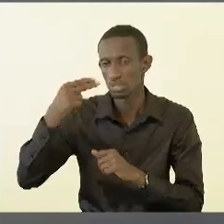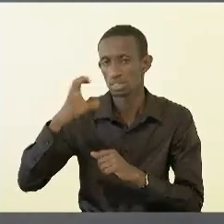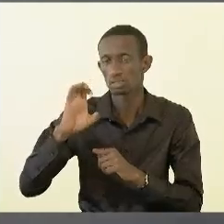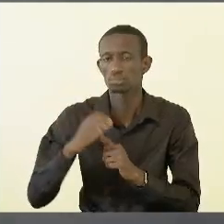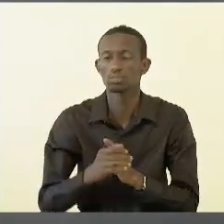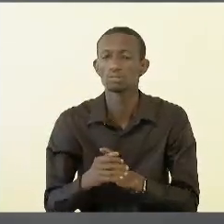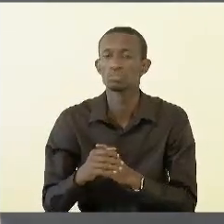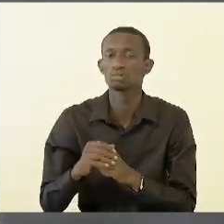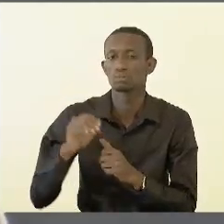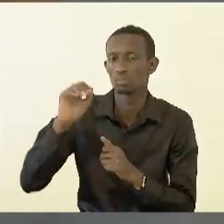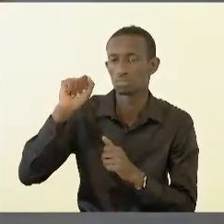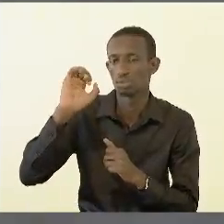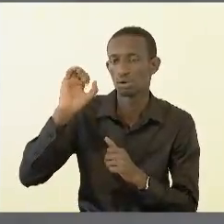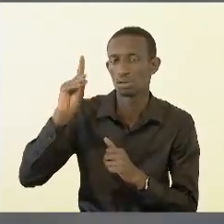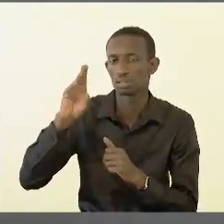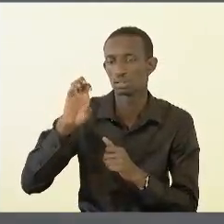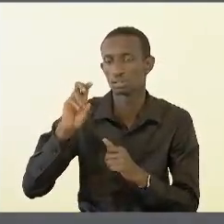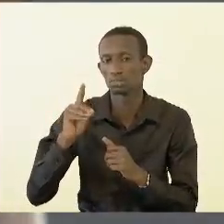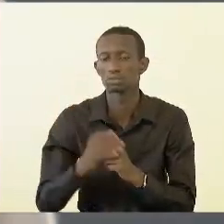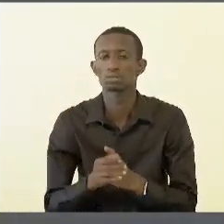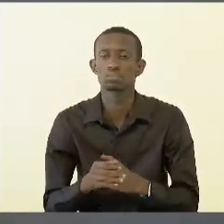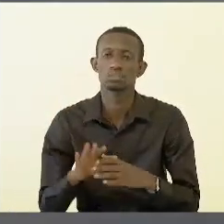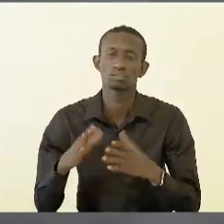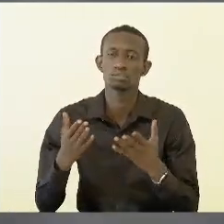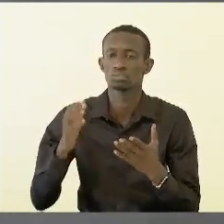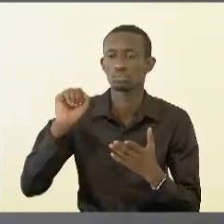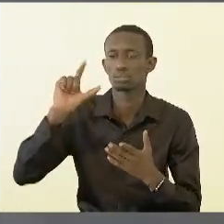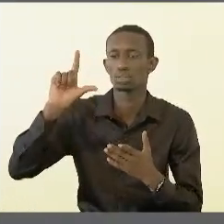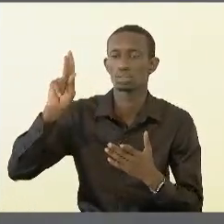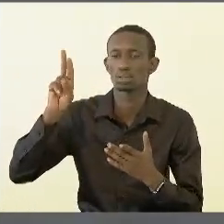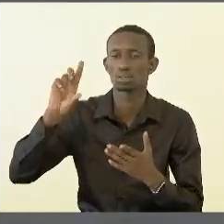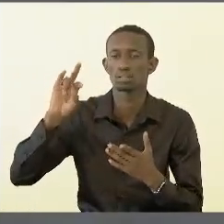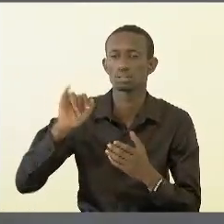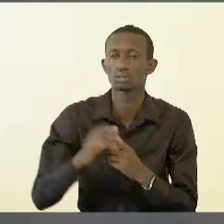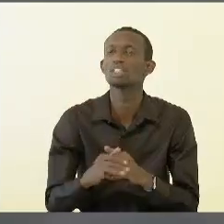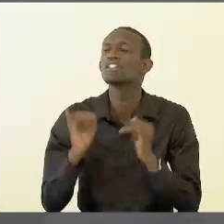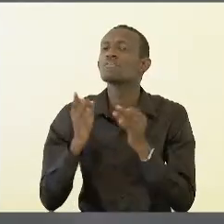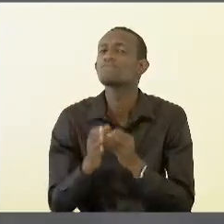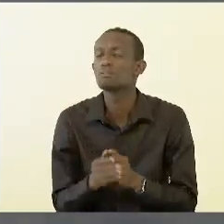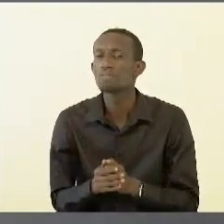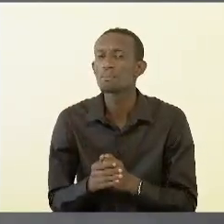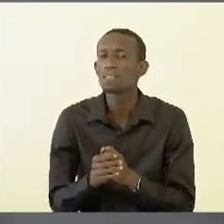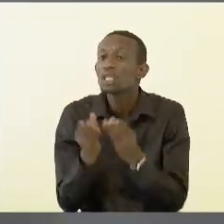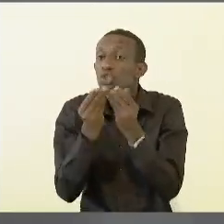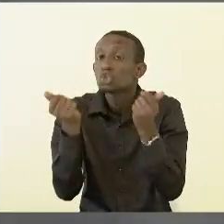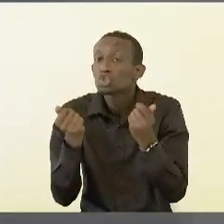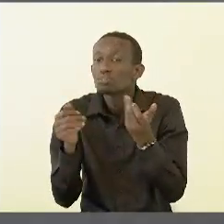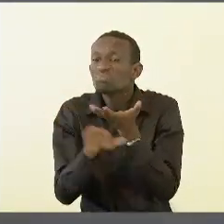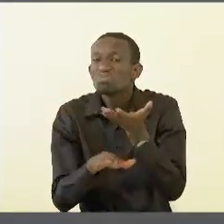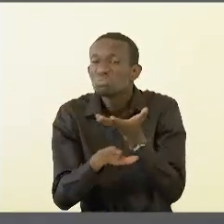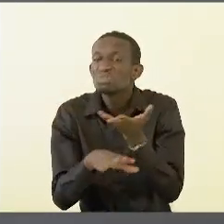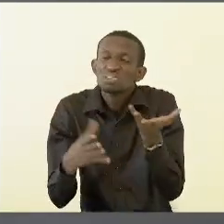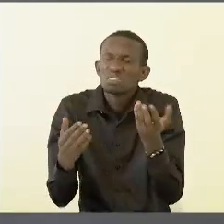acidity, alkalinity, or the neutrality of the solution. If the solution is basic, with 14,